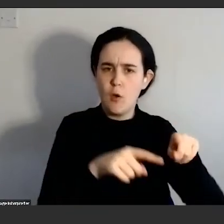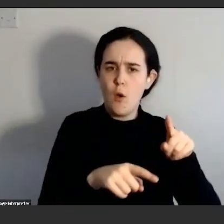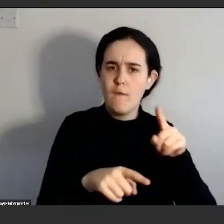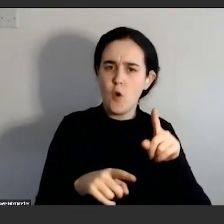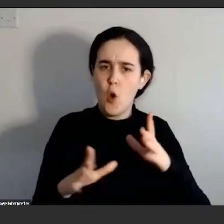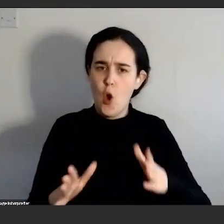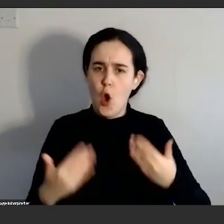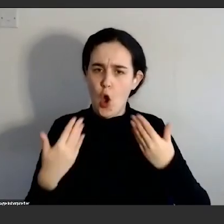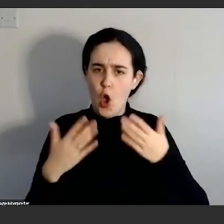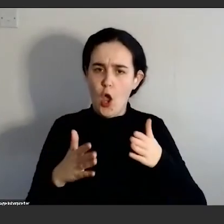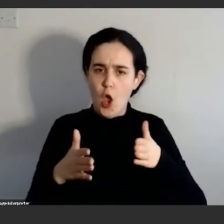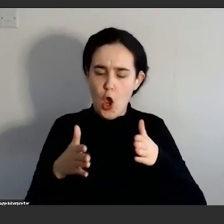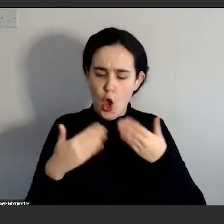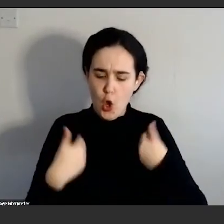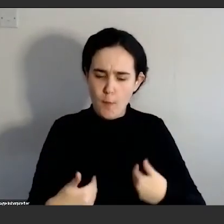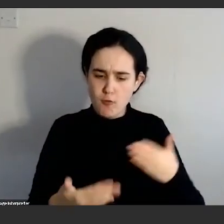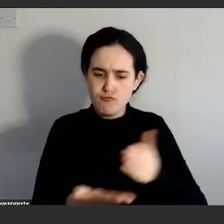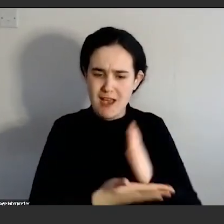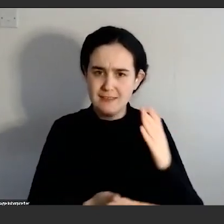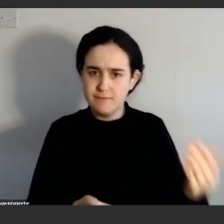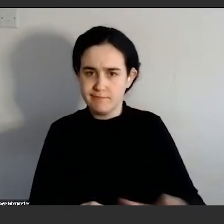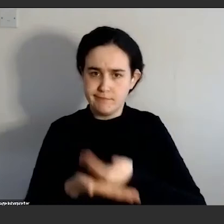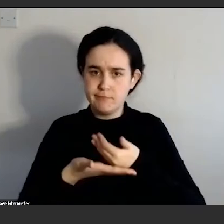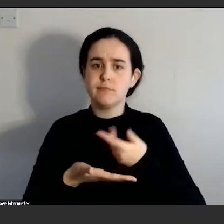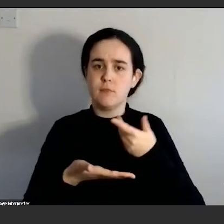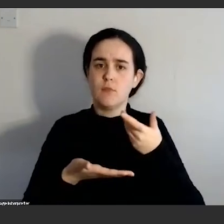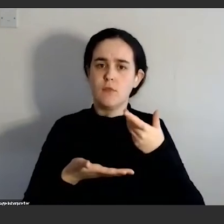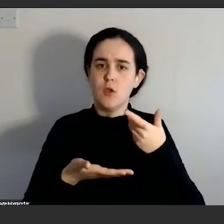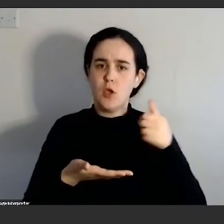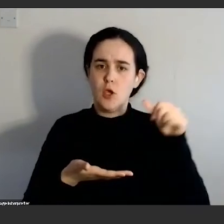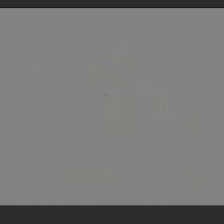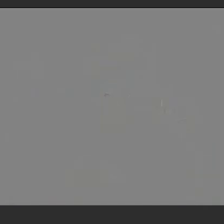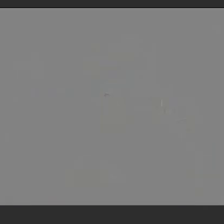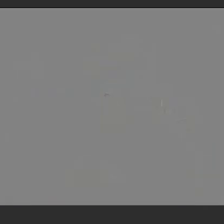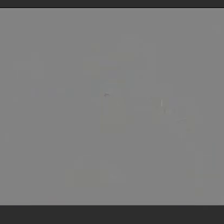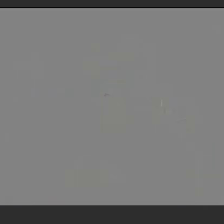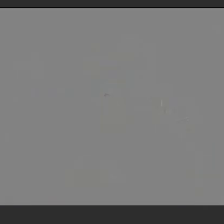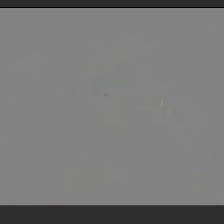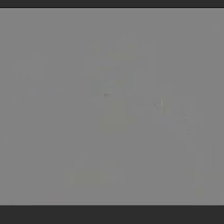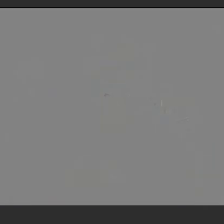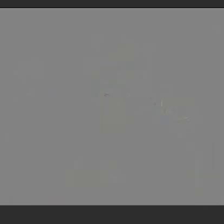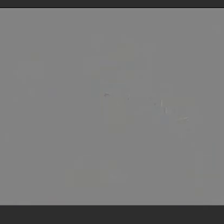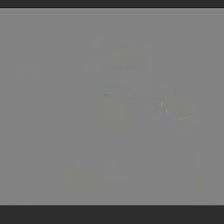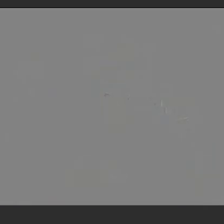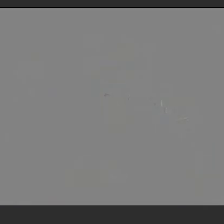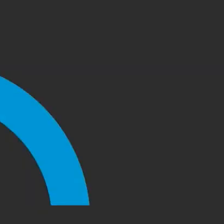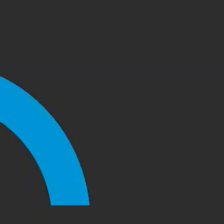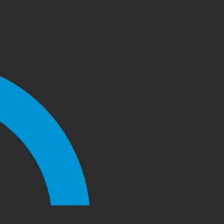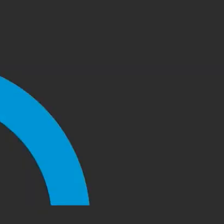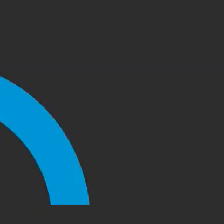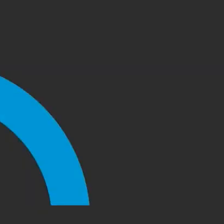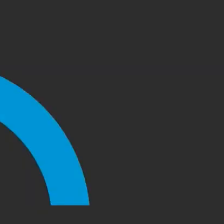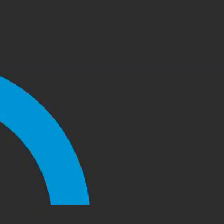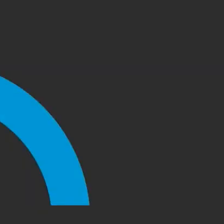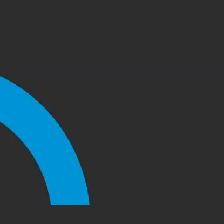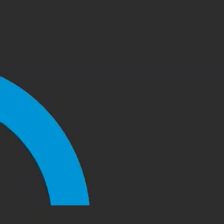an ageist term. What would be a more appropriate term? Older adults and older people. Okay. Because we need to do